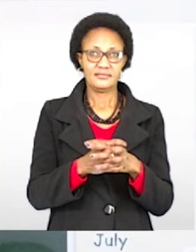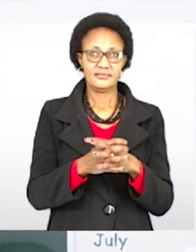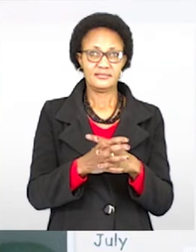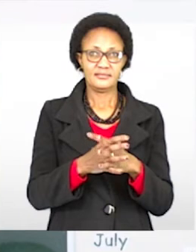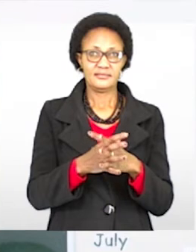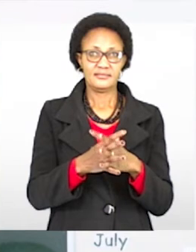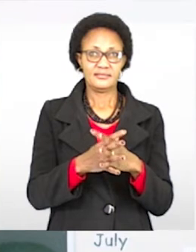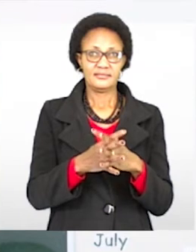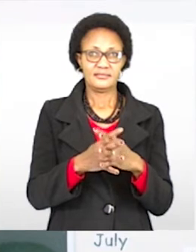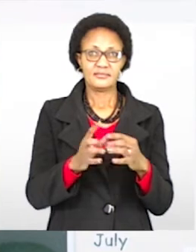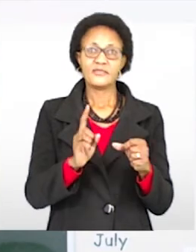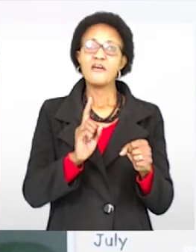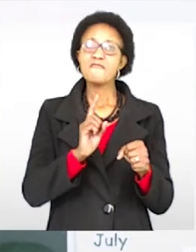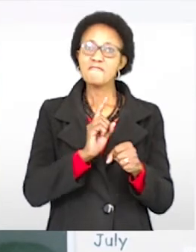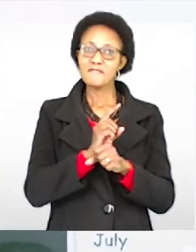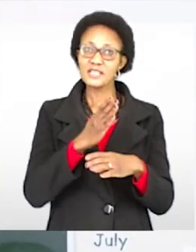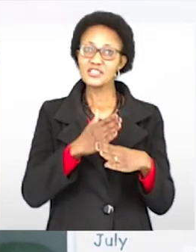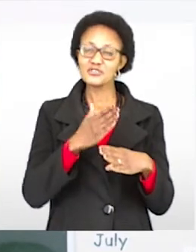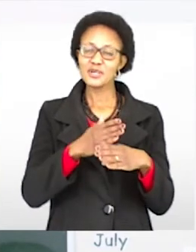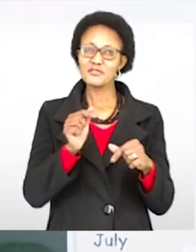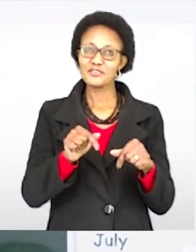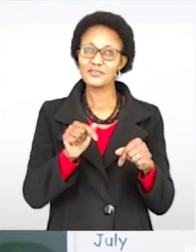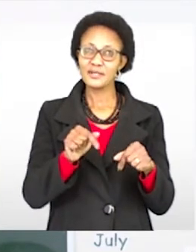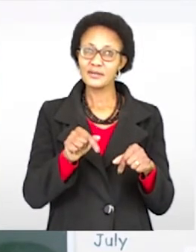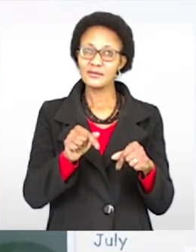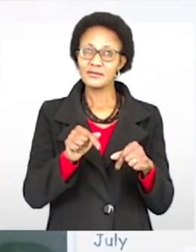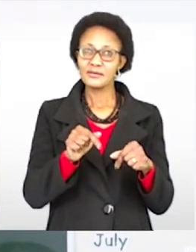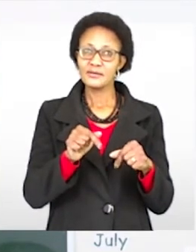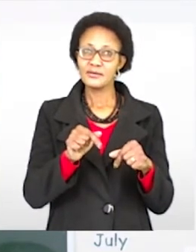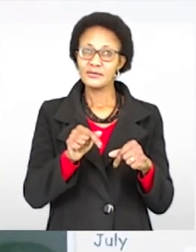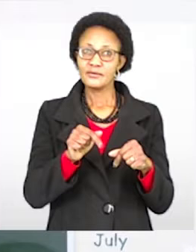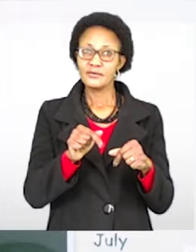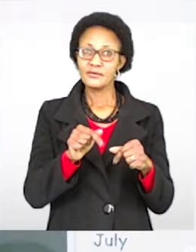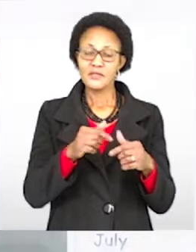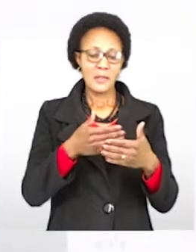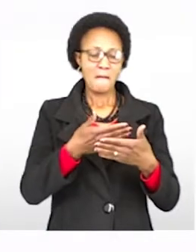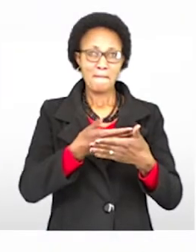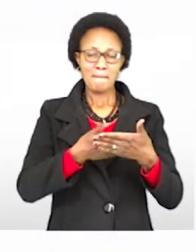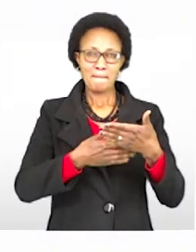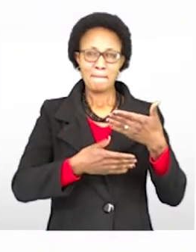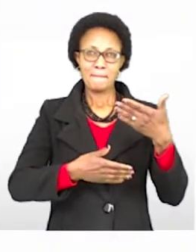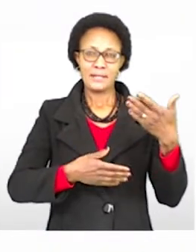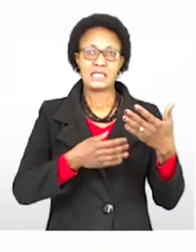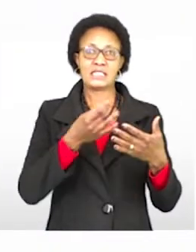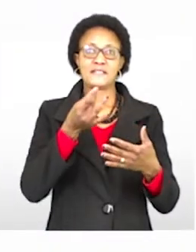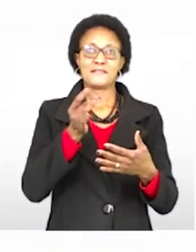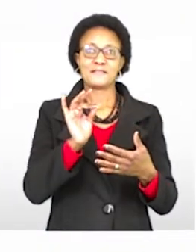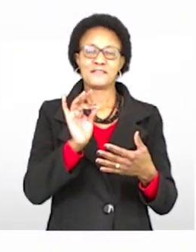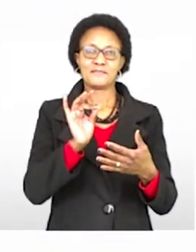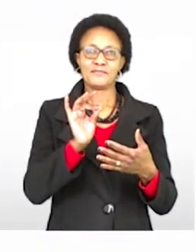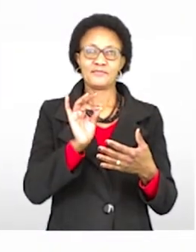For our first exercise for this lesson, it can be found on page 3. Here we